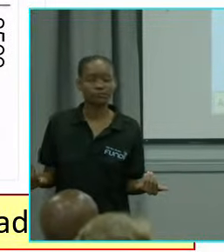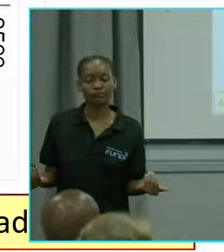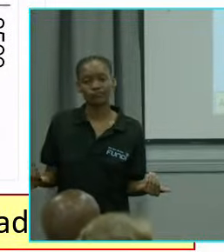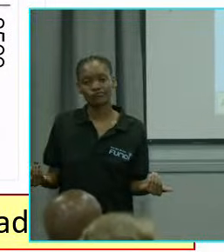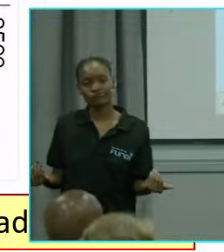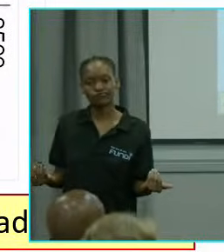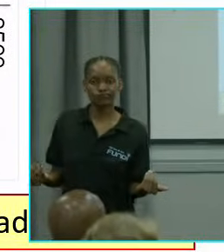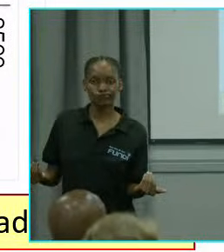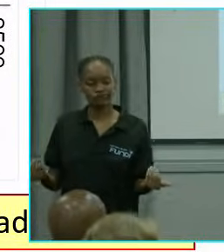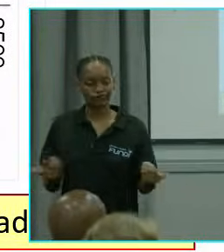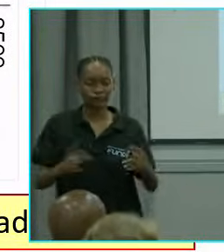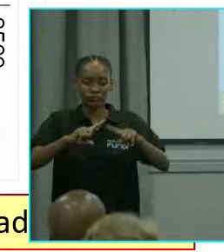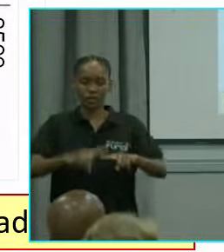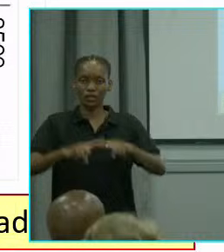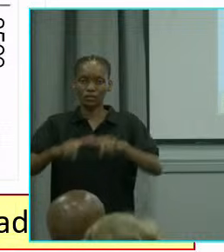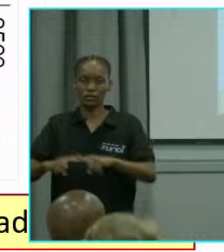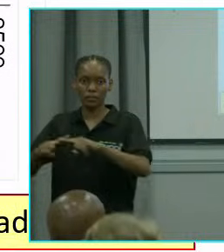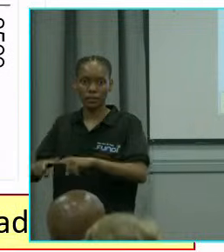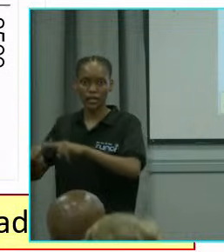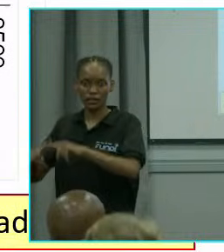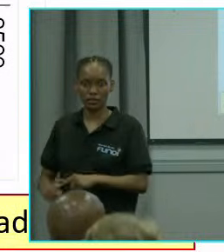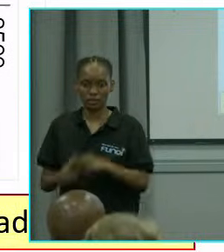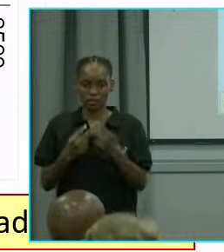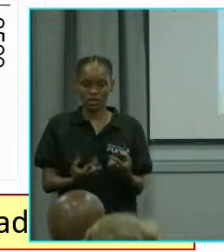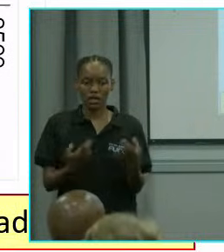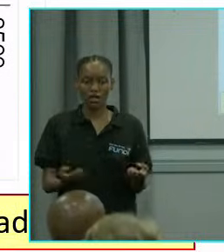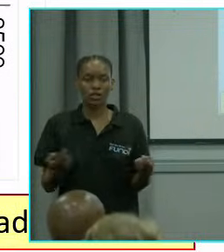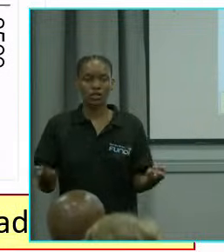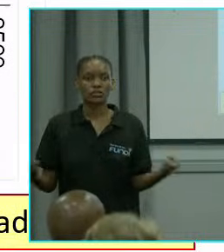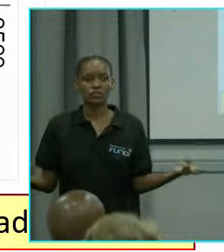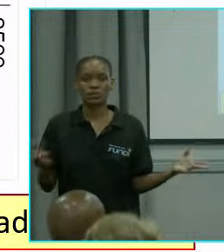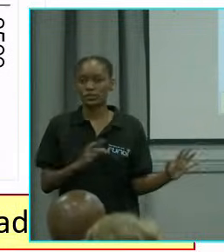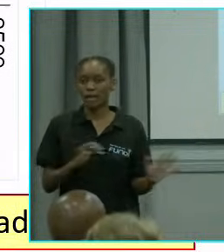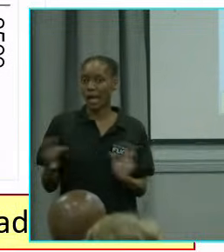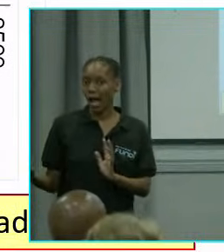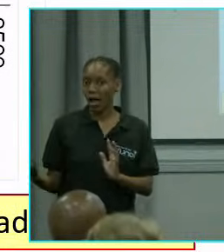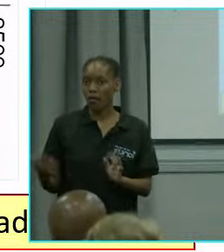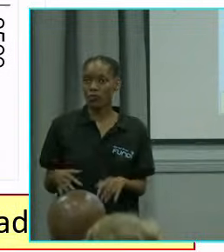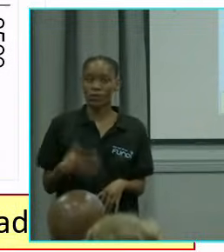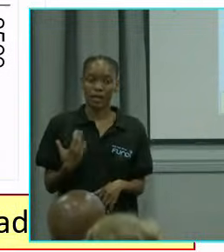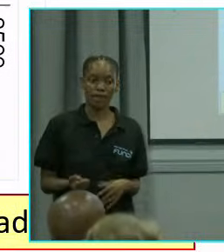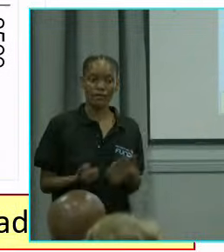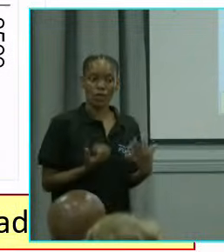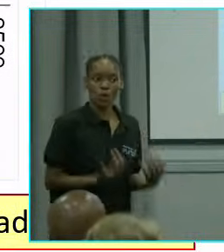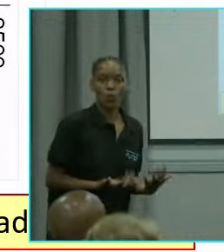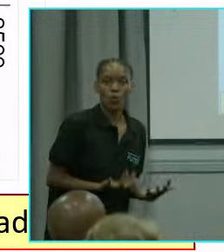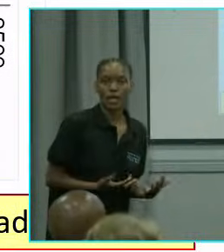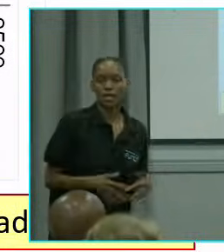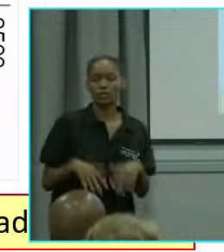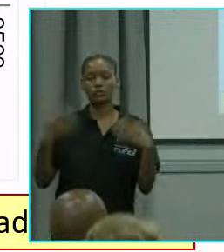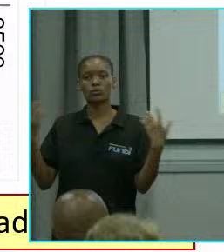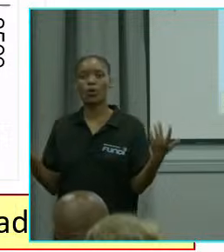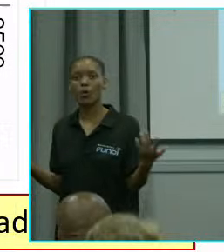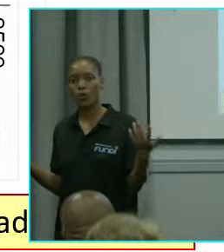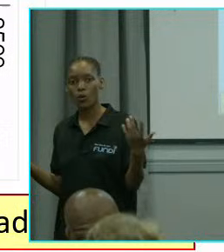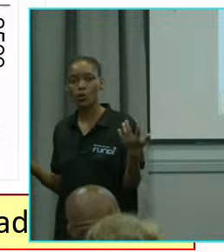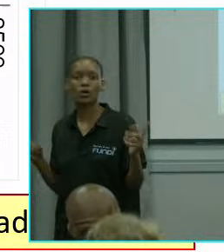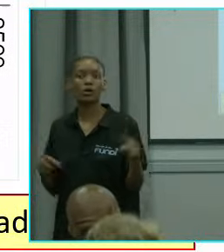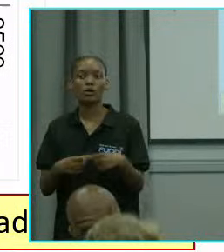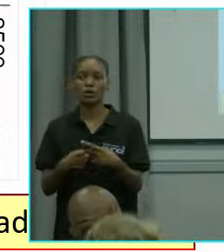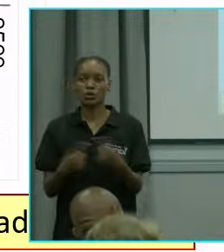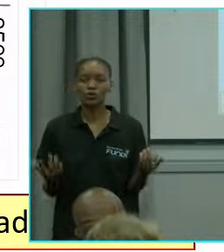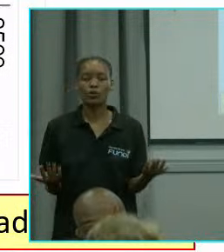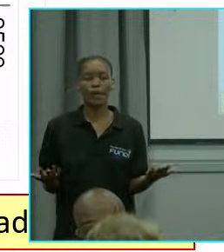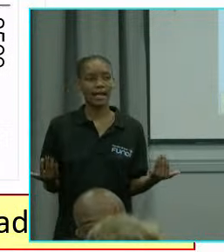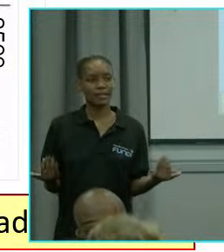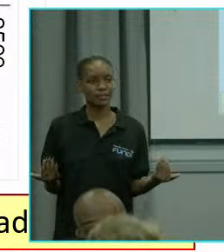depending on how resource intensive these subjects are and whether they have weights in the post-provisioning norms, you would expect these schools